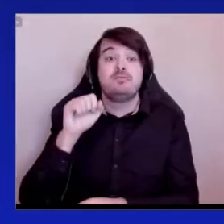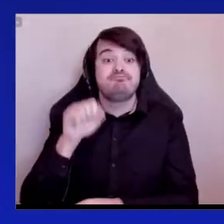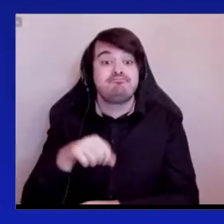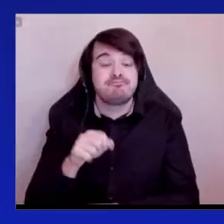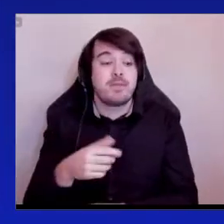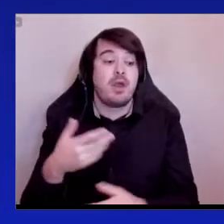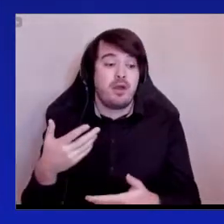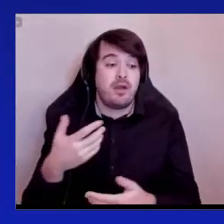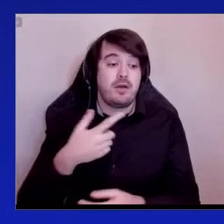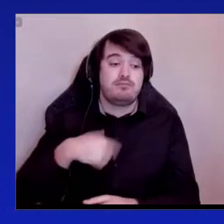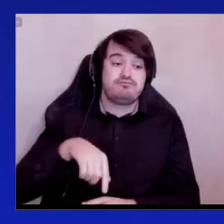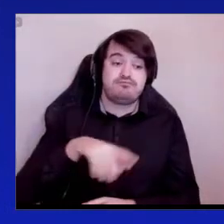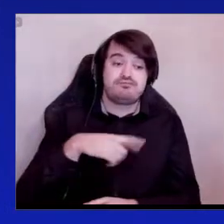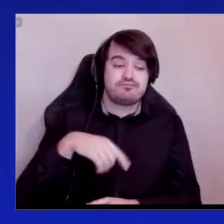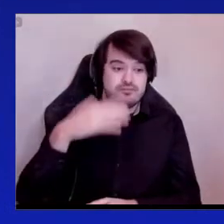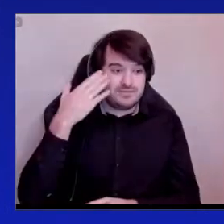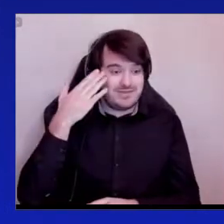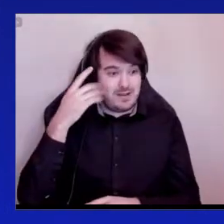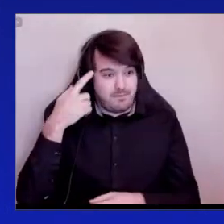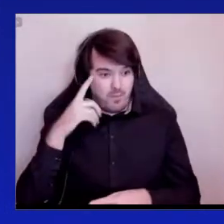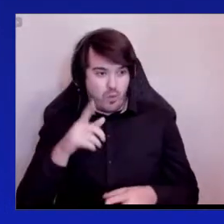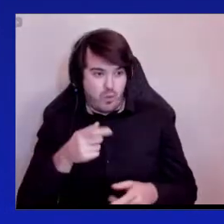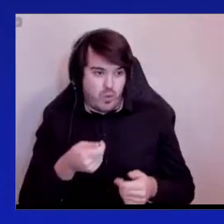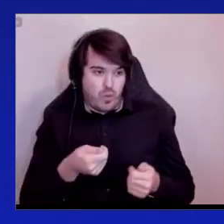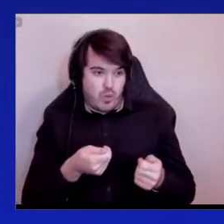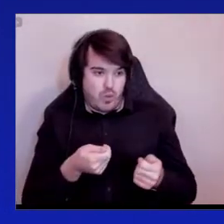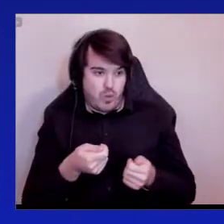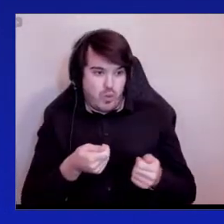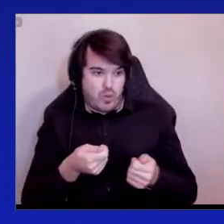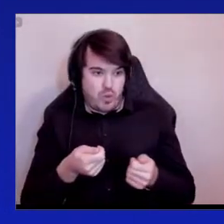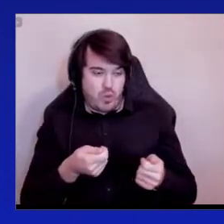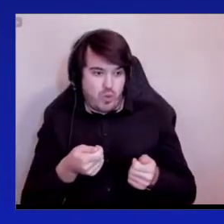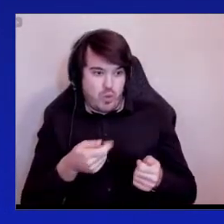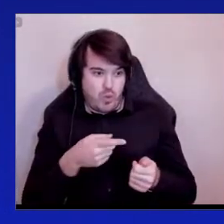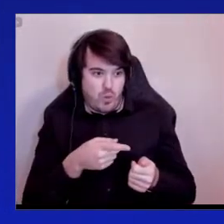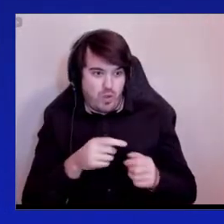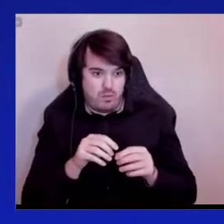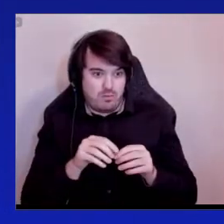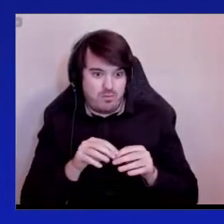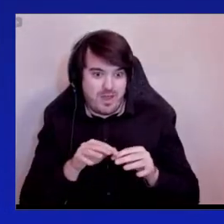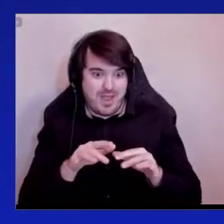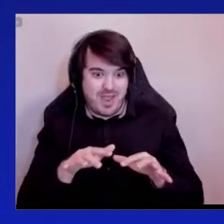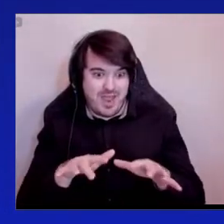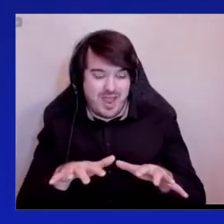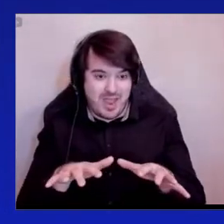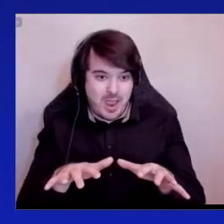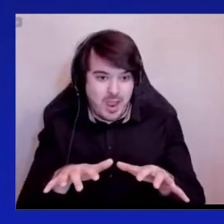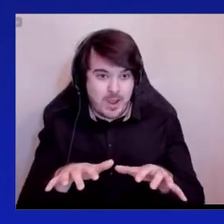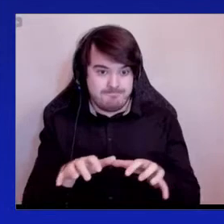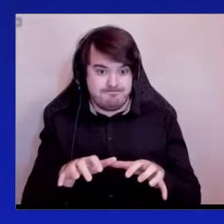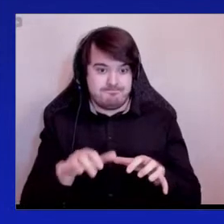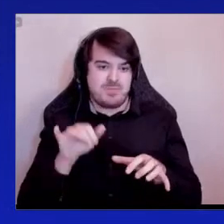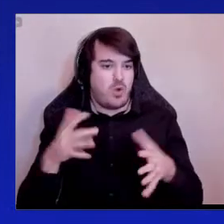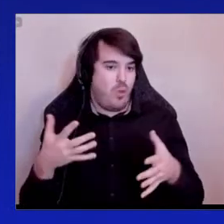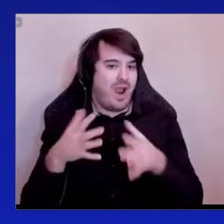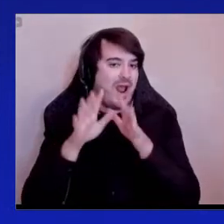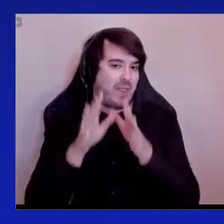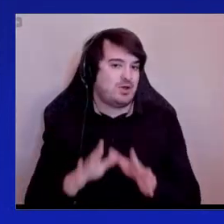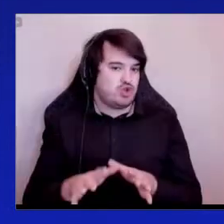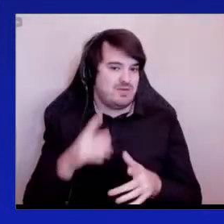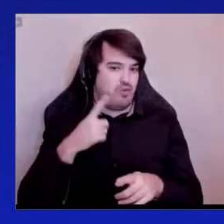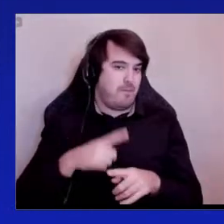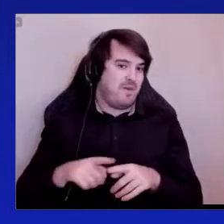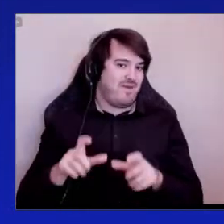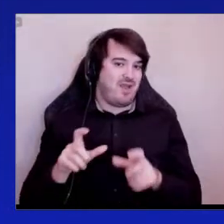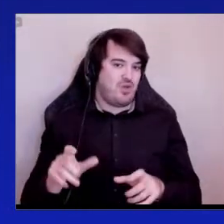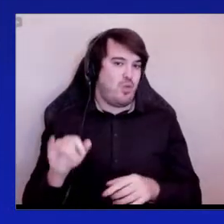what controls outbreaks is strong infection prevention and control practices. So the long-term care homes have been